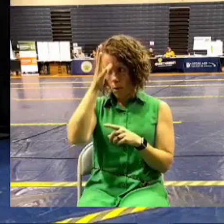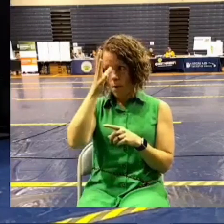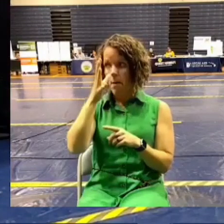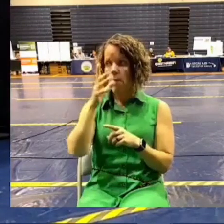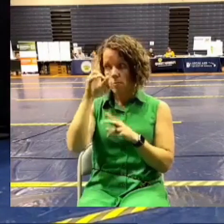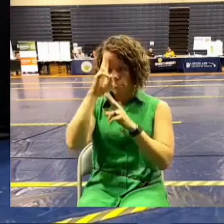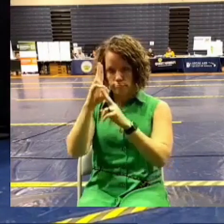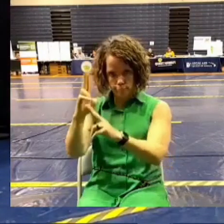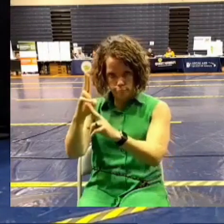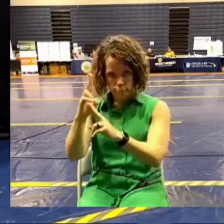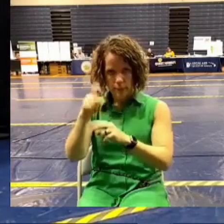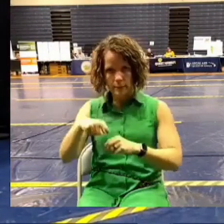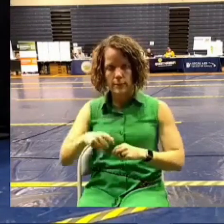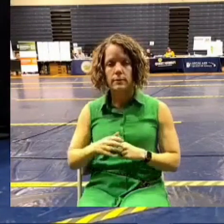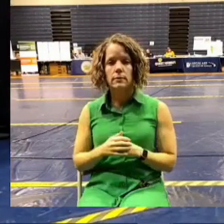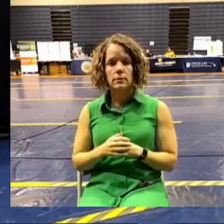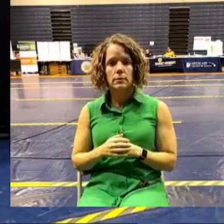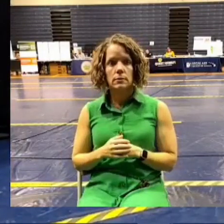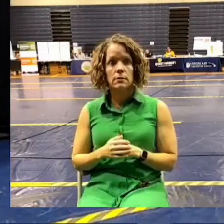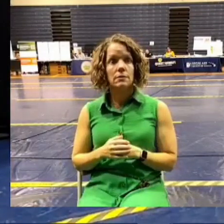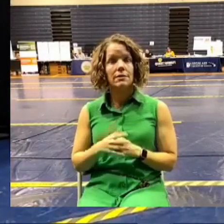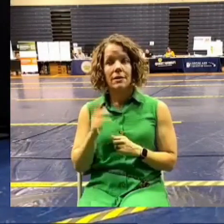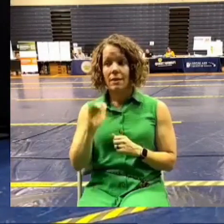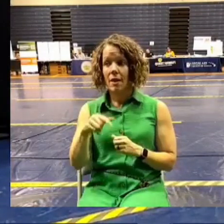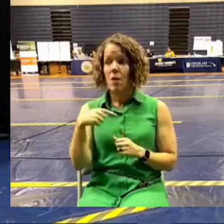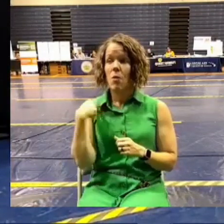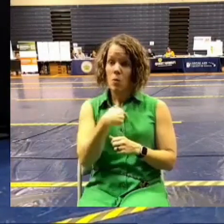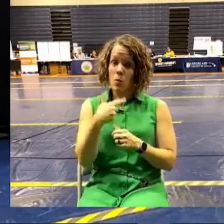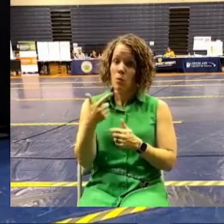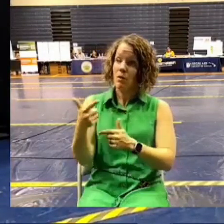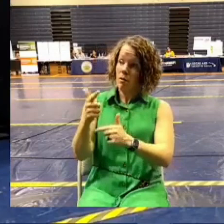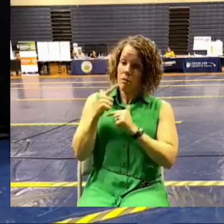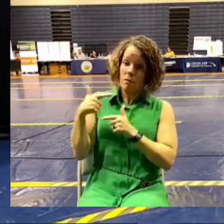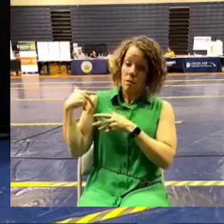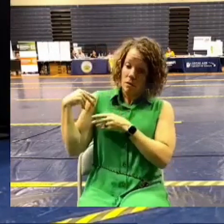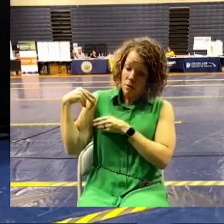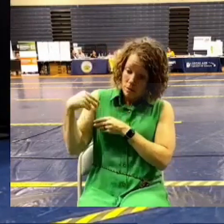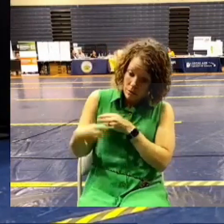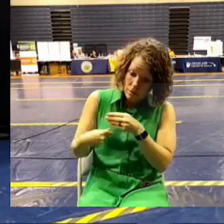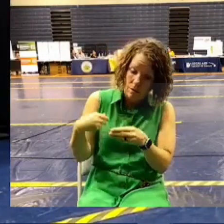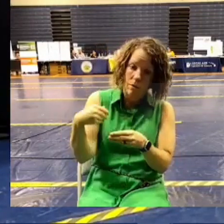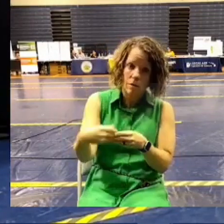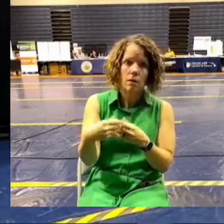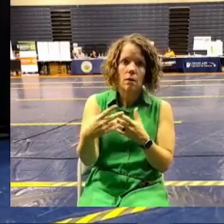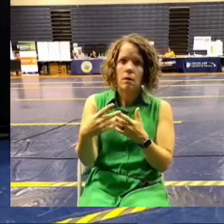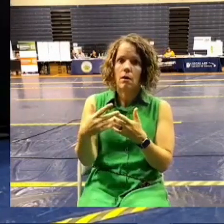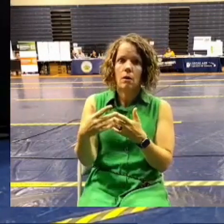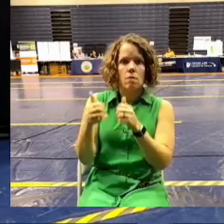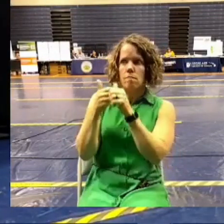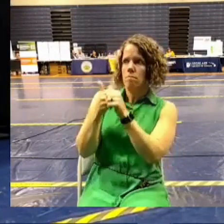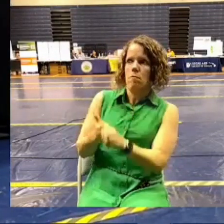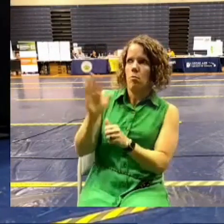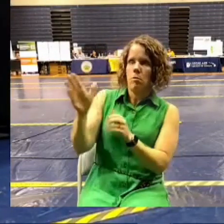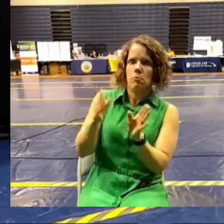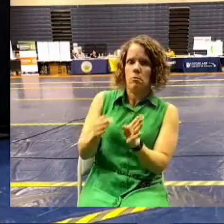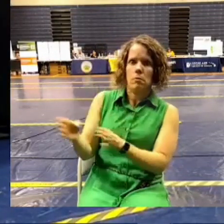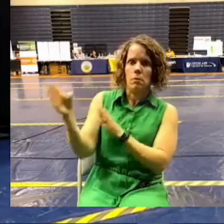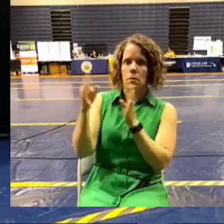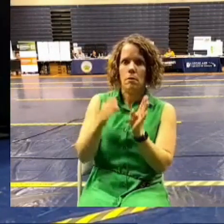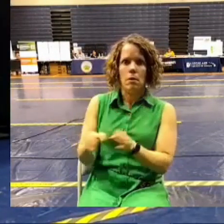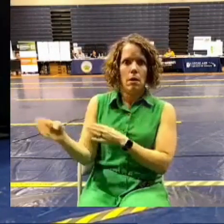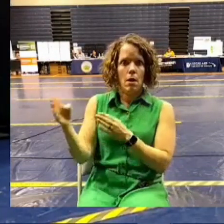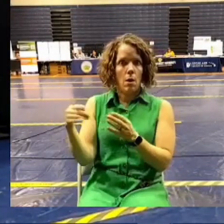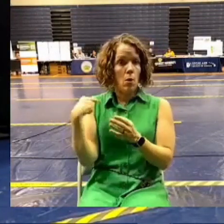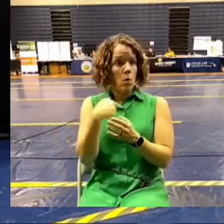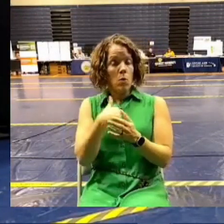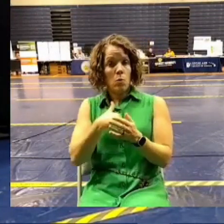because we are the generation after them that just follows suit. And so we don't have a game plan, we just watch the